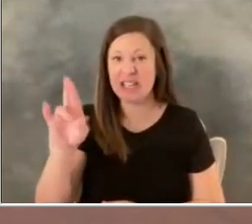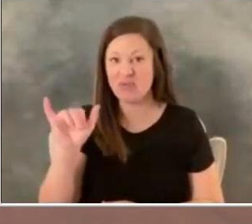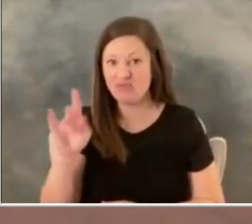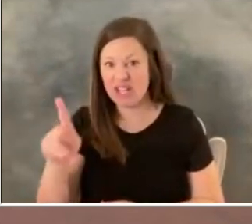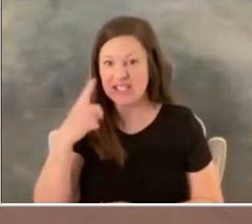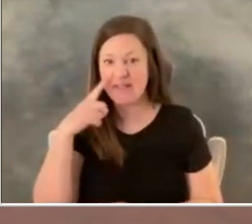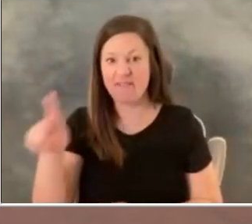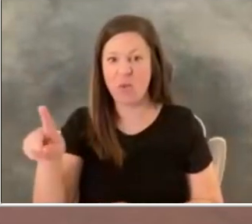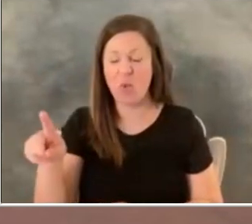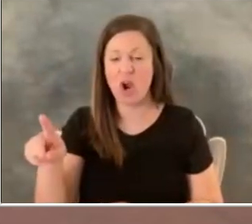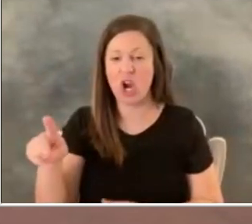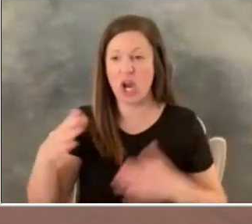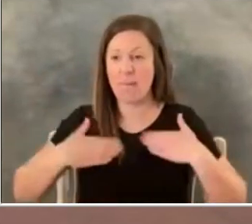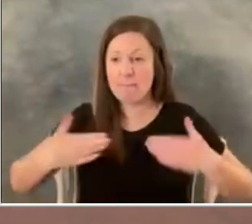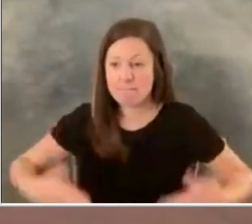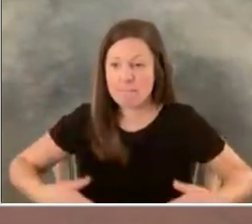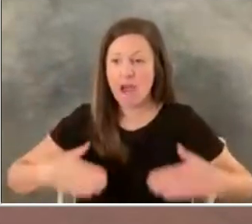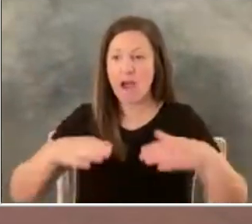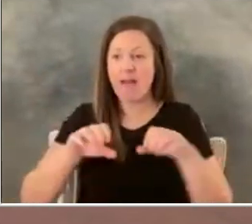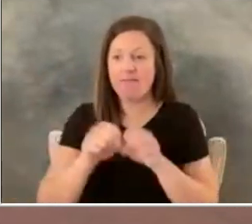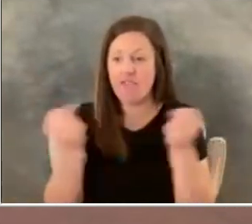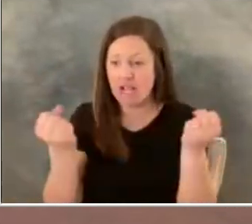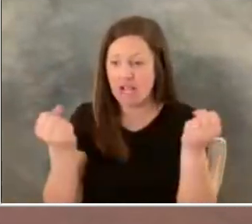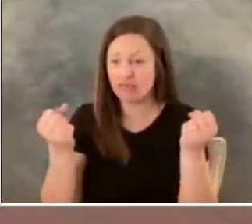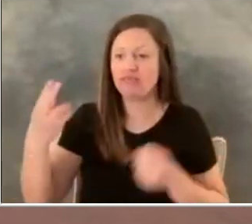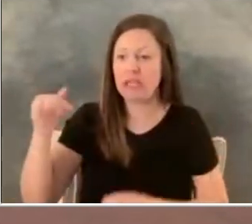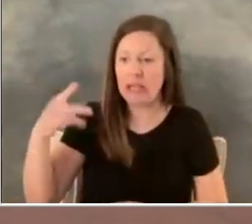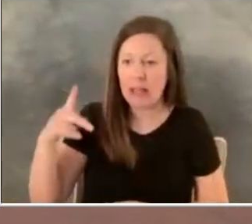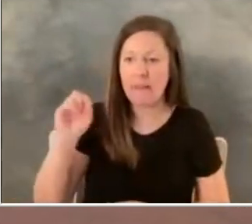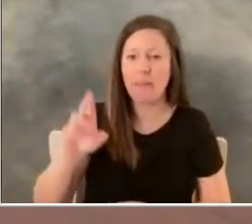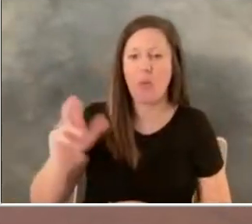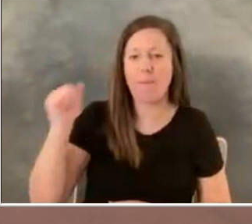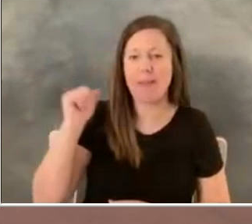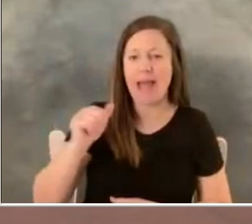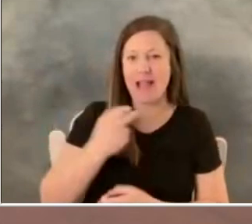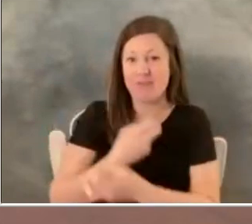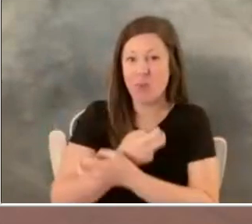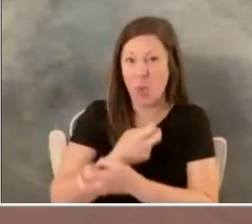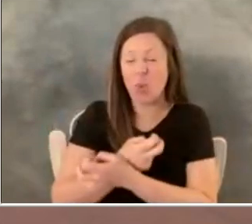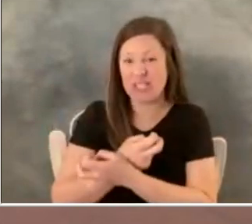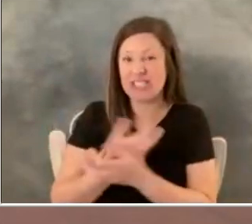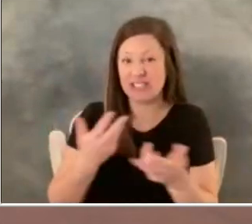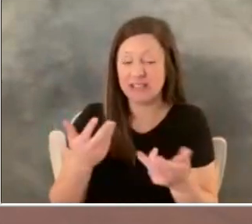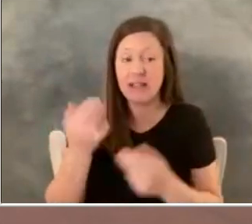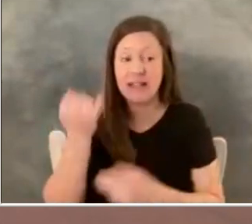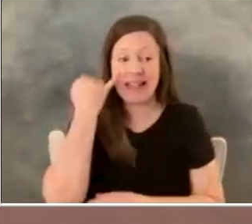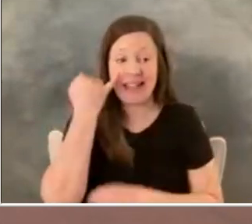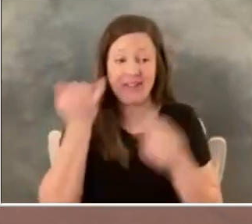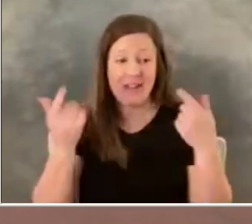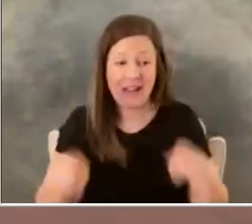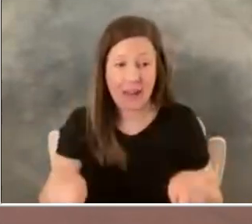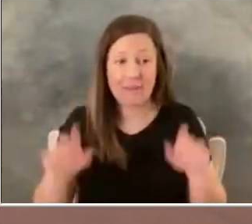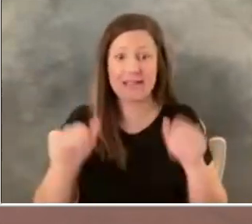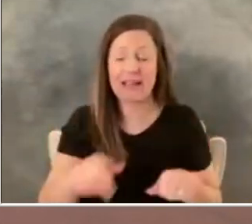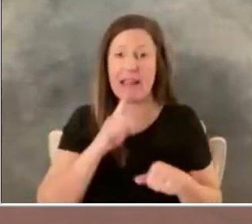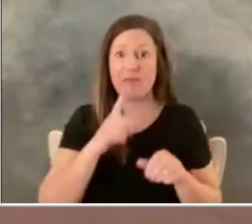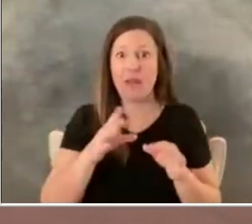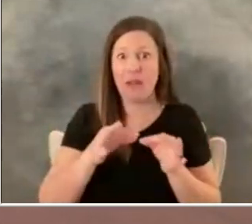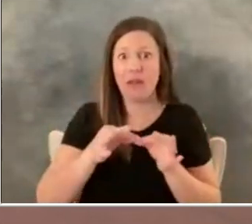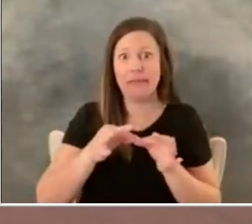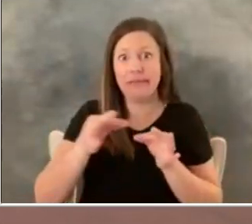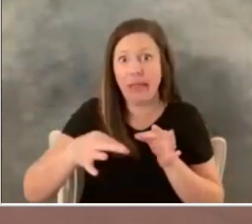call a pathologic fracture of the hip or the backbones, which itself can delay or prohibit any